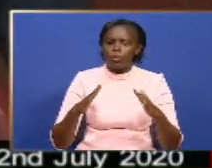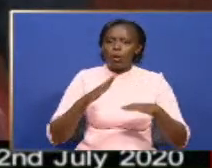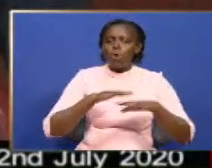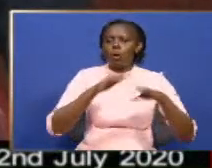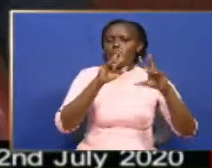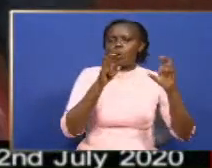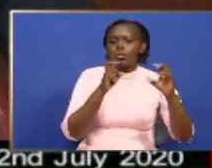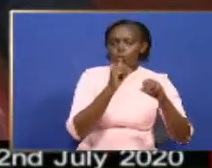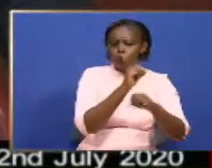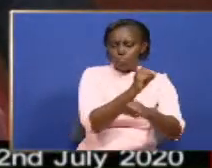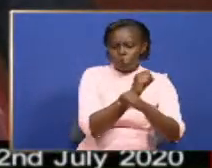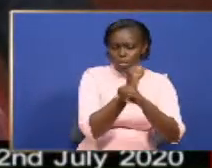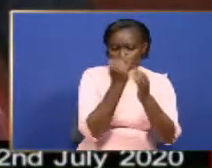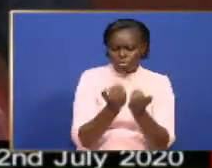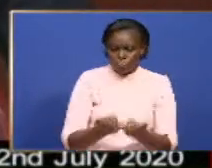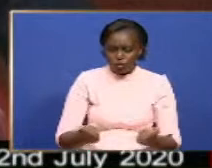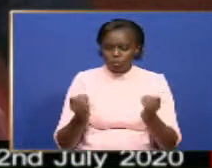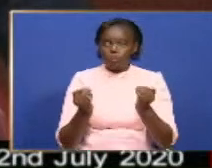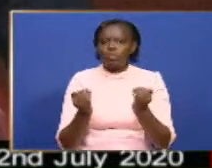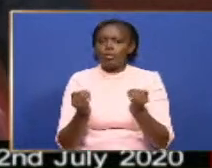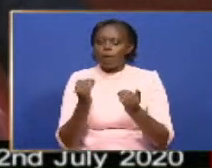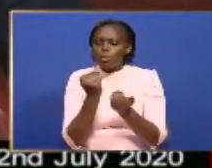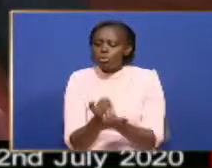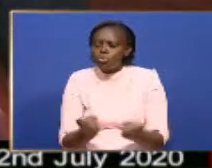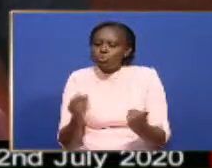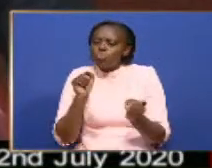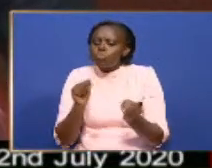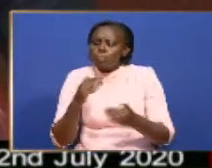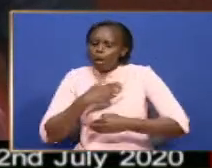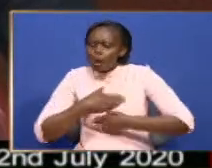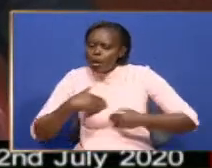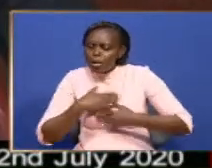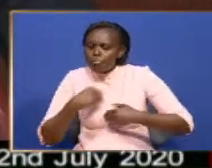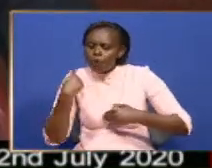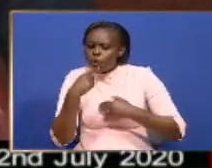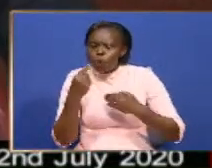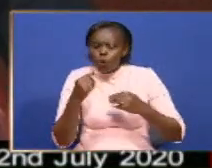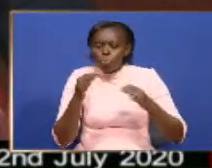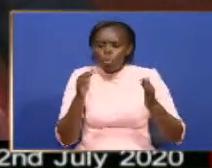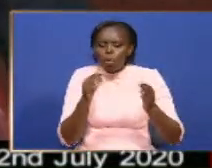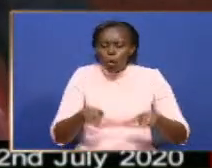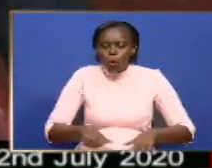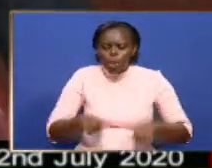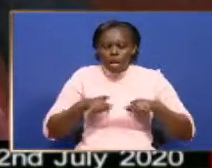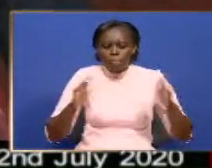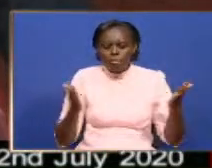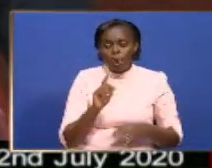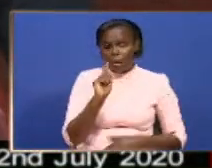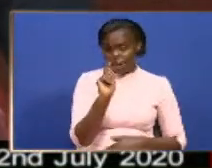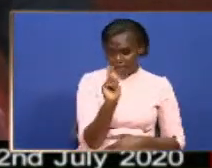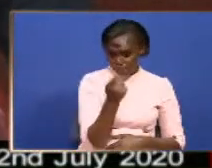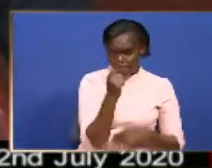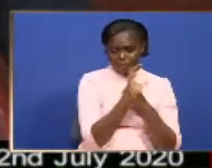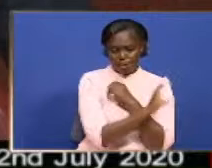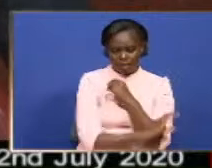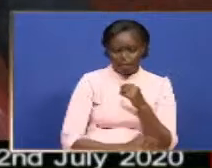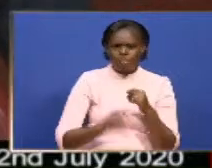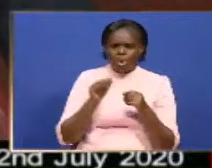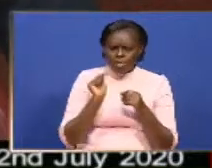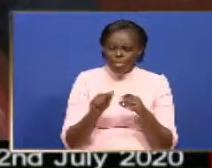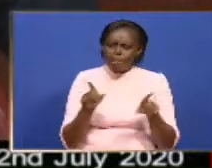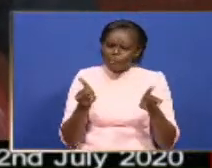of protection of children. Children who are refugees and who reside in Kenya should be subjected to the